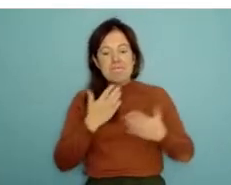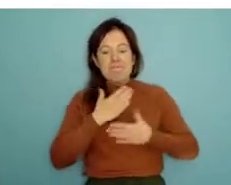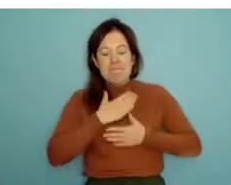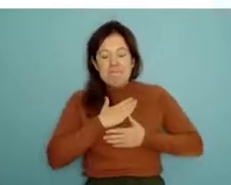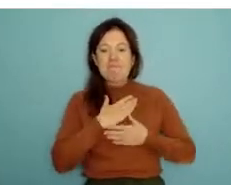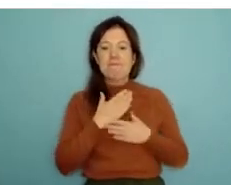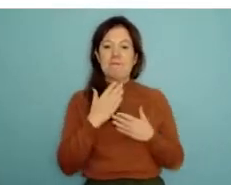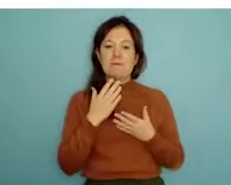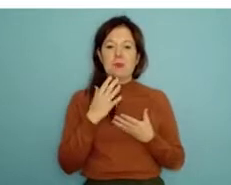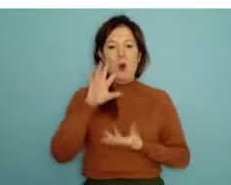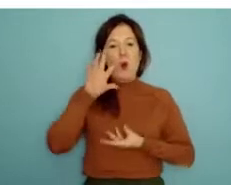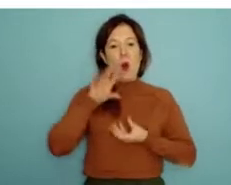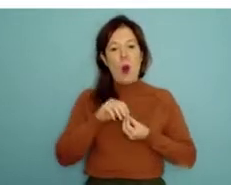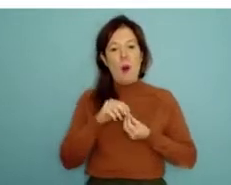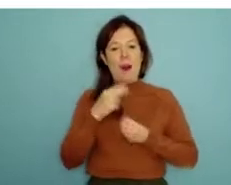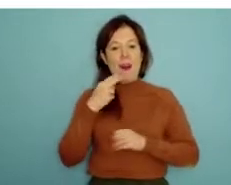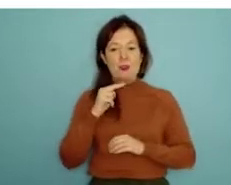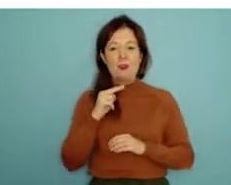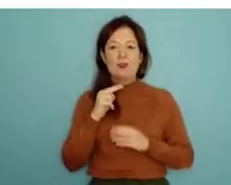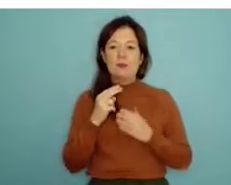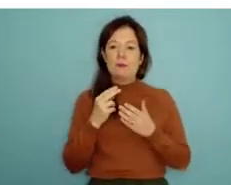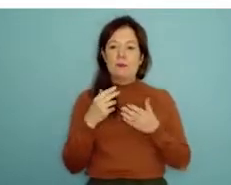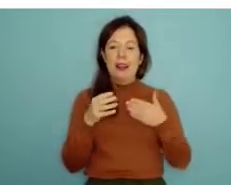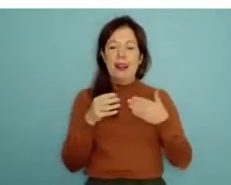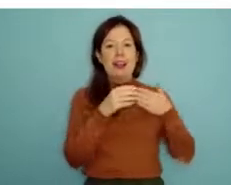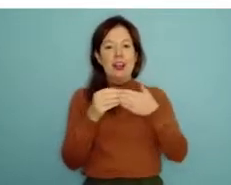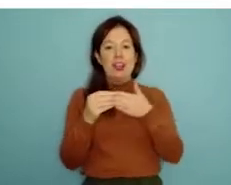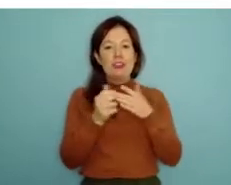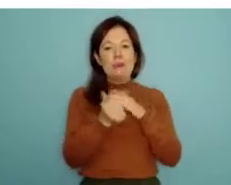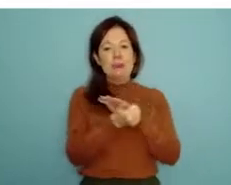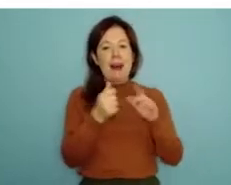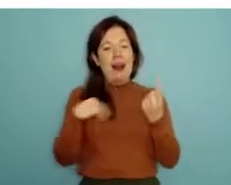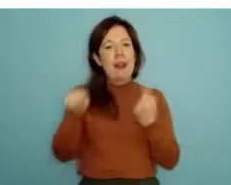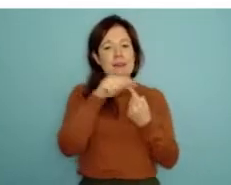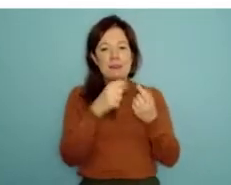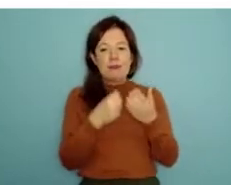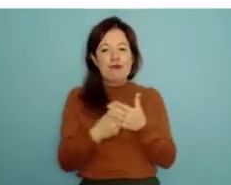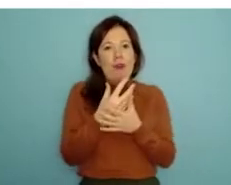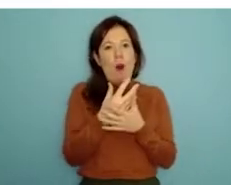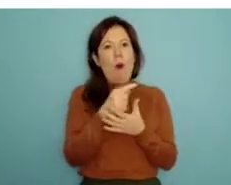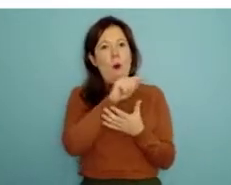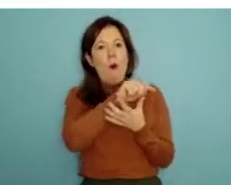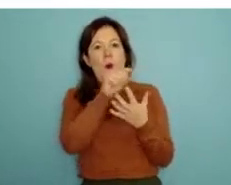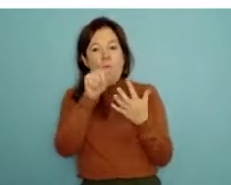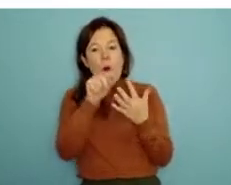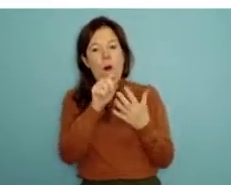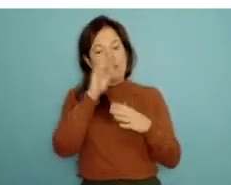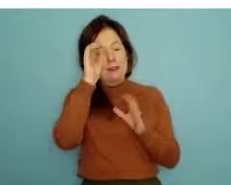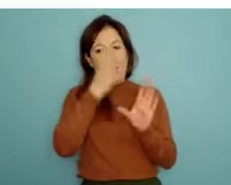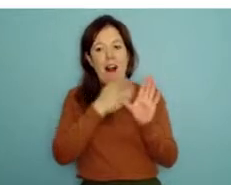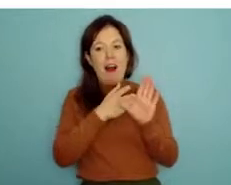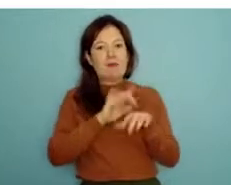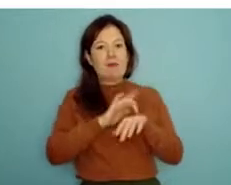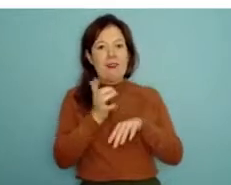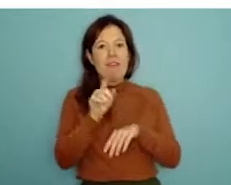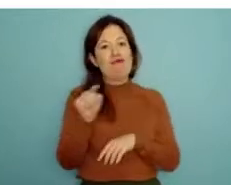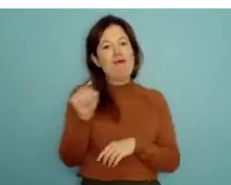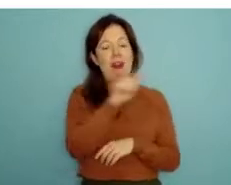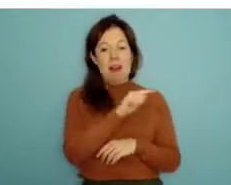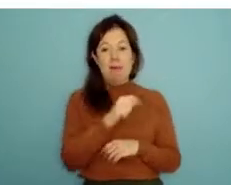that focuses on growing our leadership talents in the psychological professions. It's a key part of our national